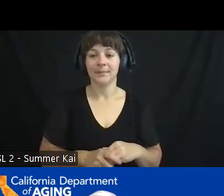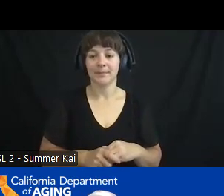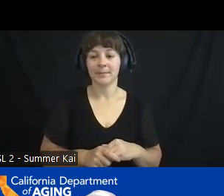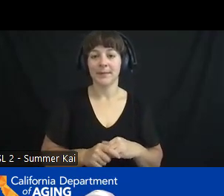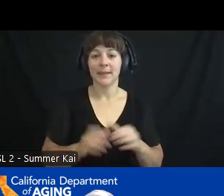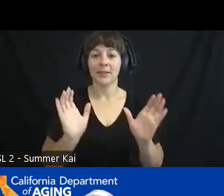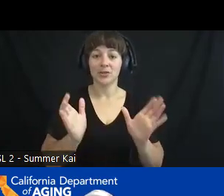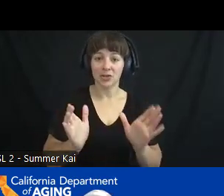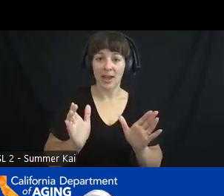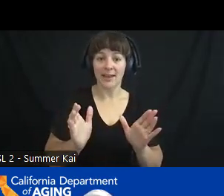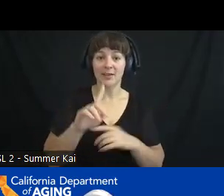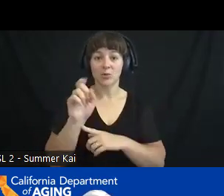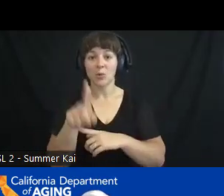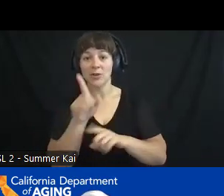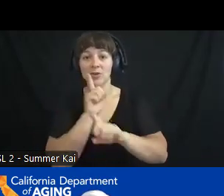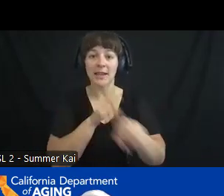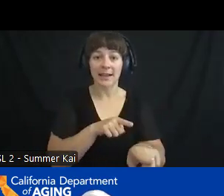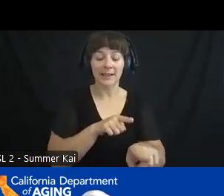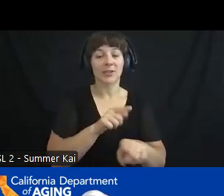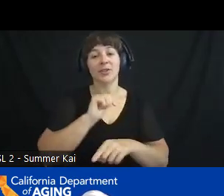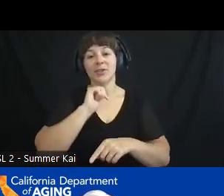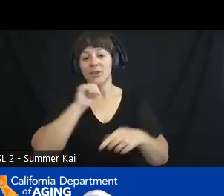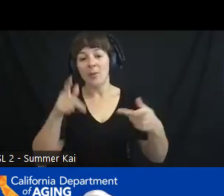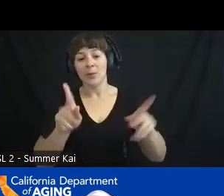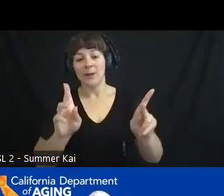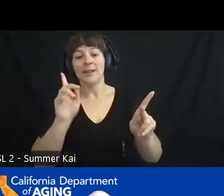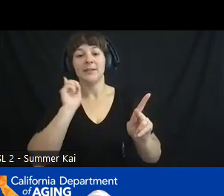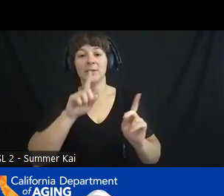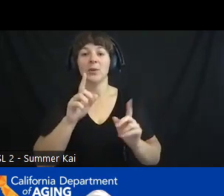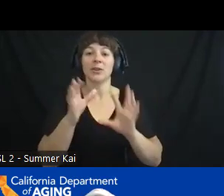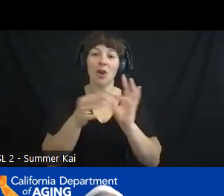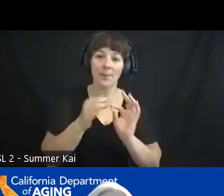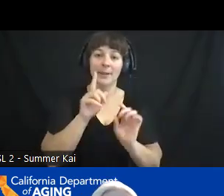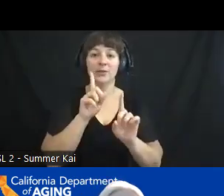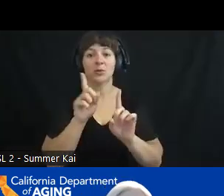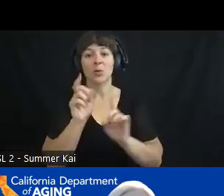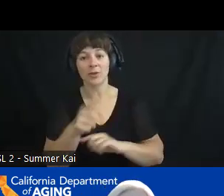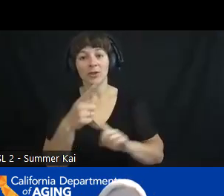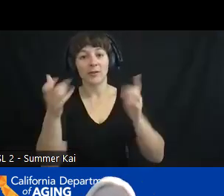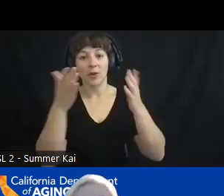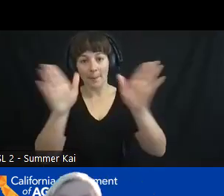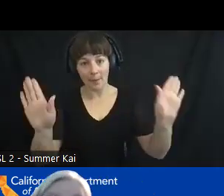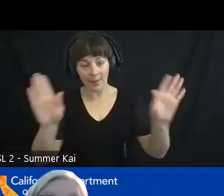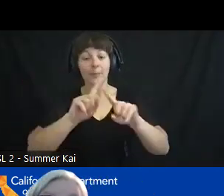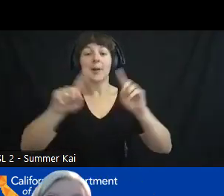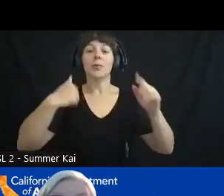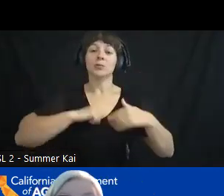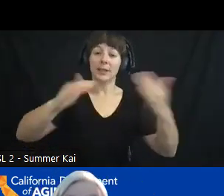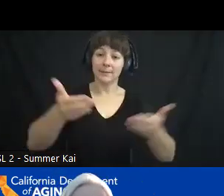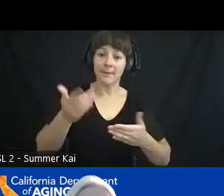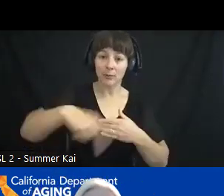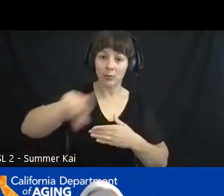and the Q&A function is not enabled for comments or questions from the public, but we do invite you to